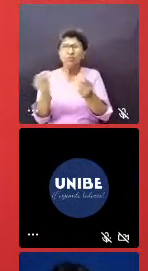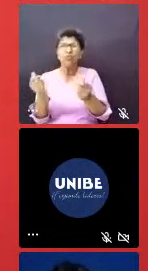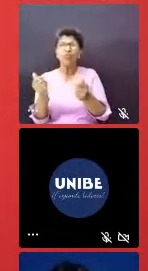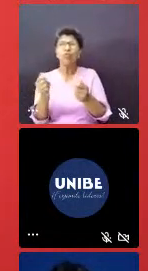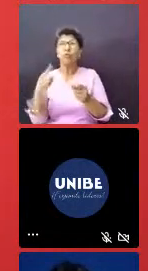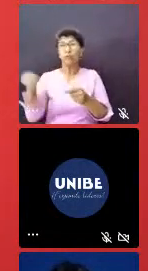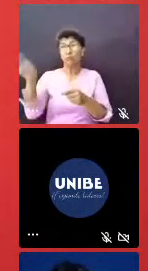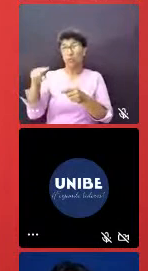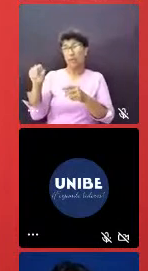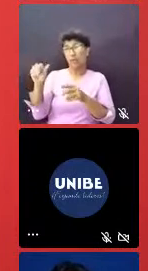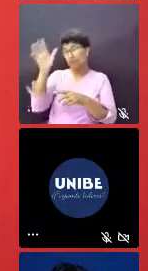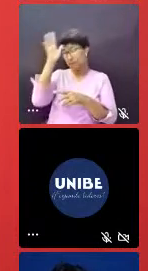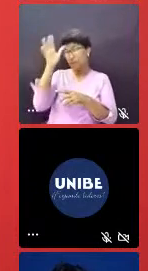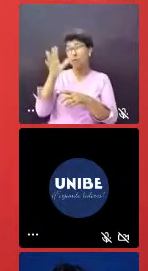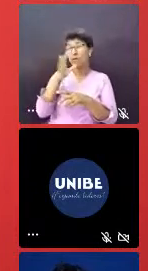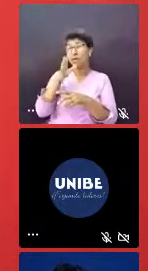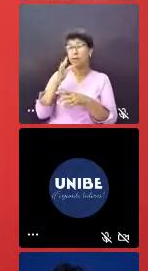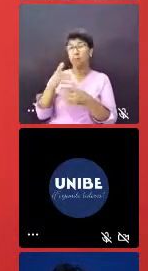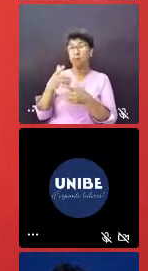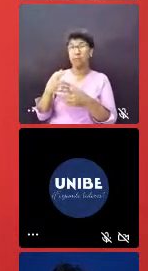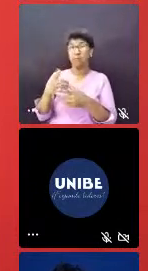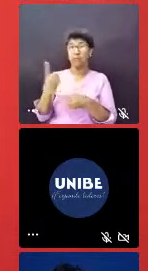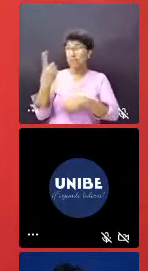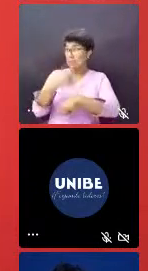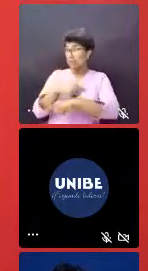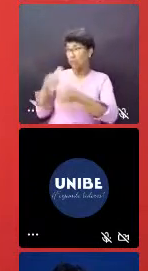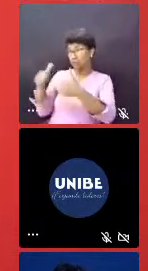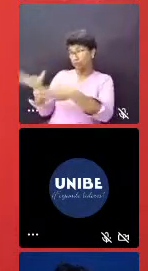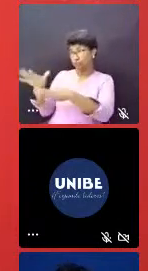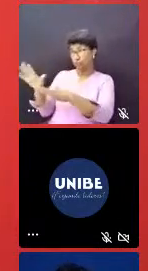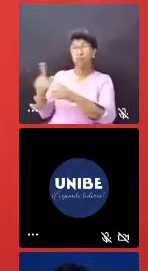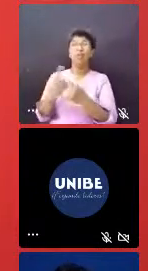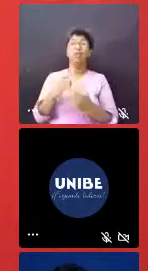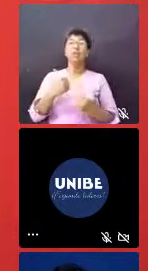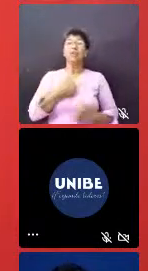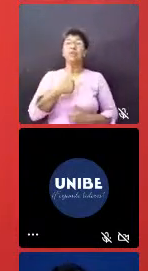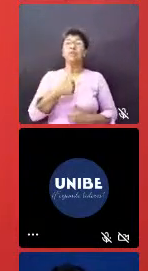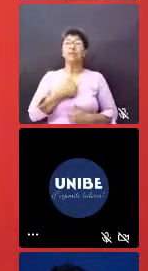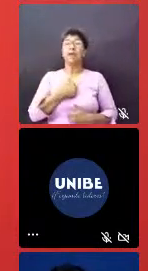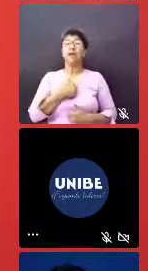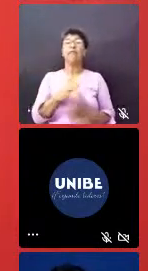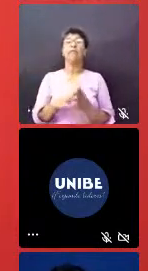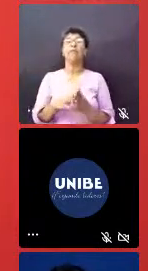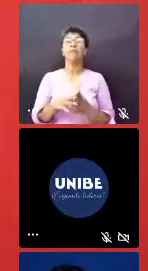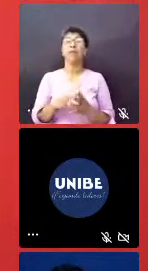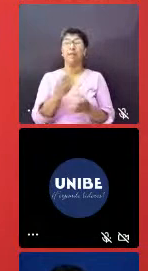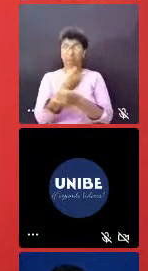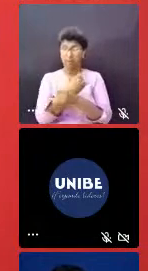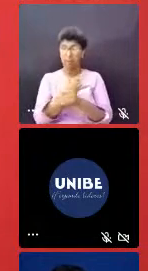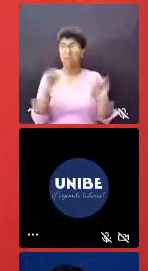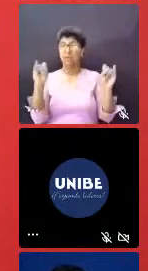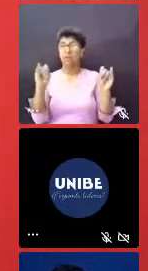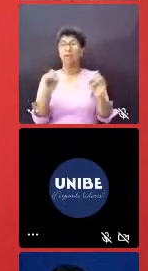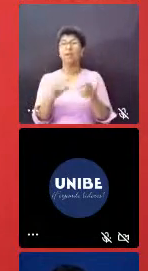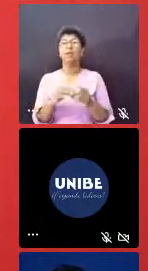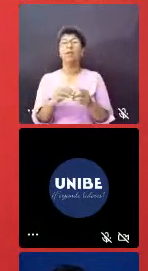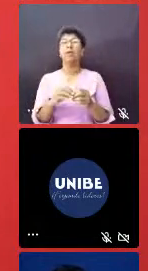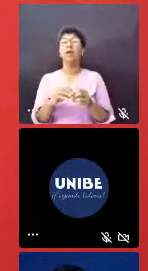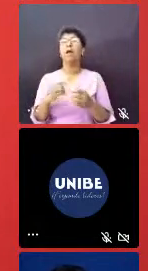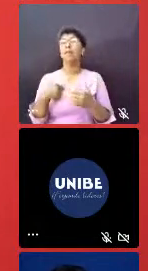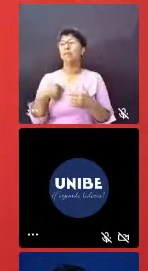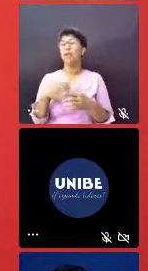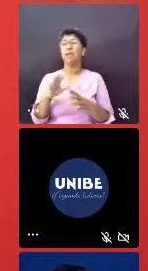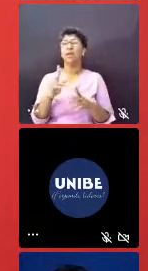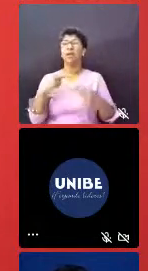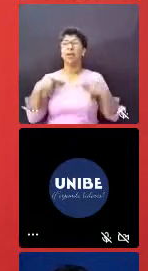able to have the day for themselves or the afternoon for themselves, that they will be able to look after their own